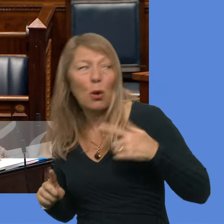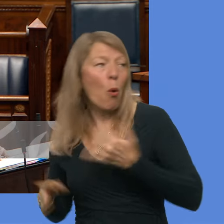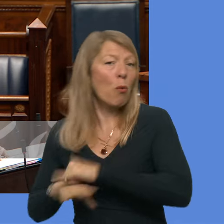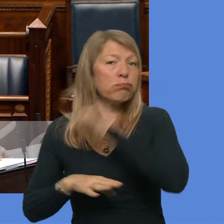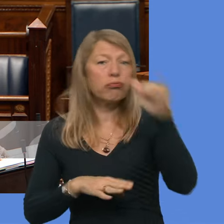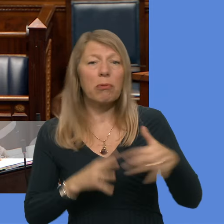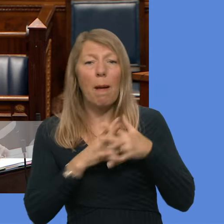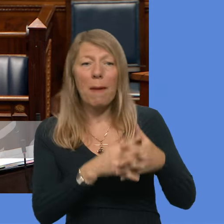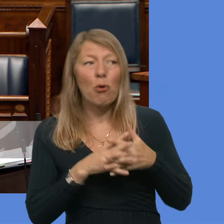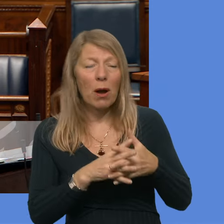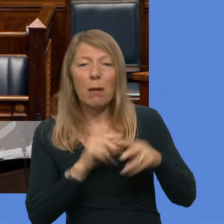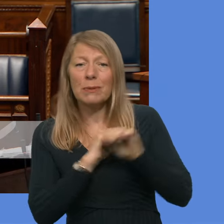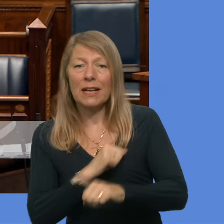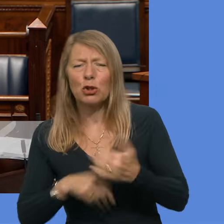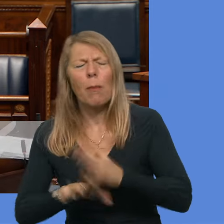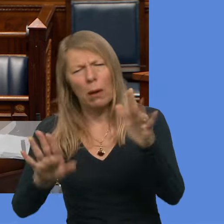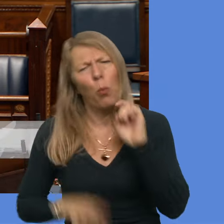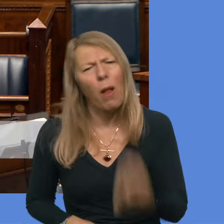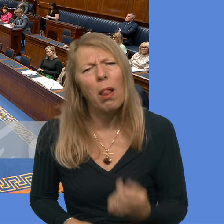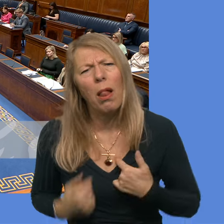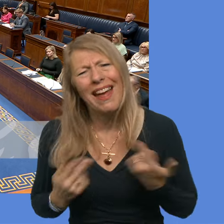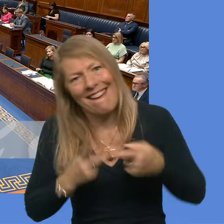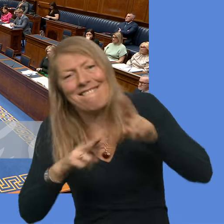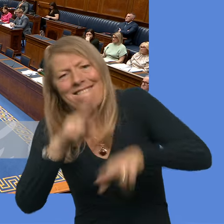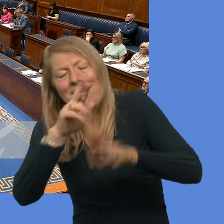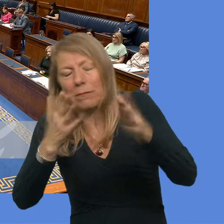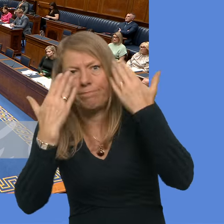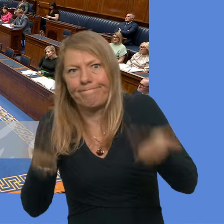in order to try and protect jobs and the economy. Philip Brett.